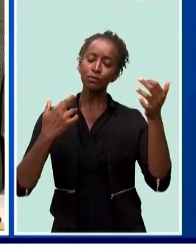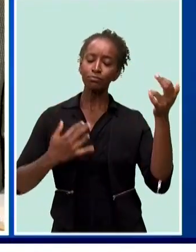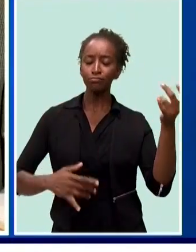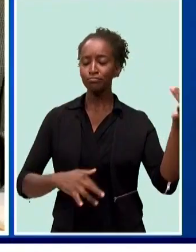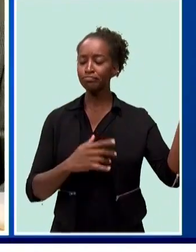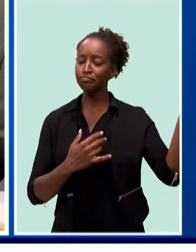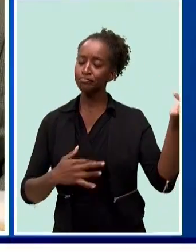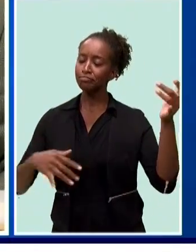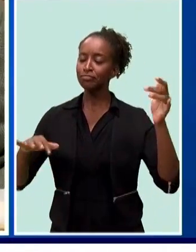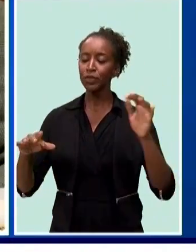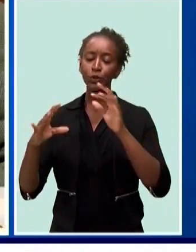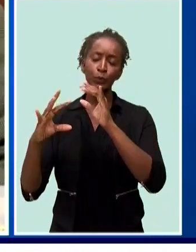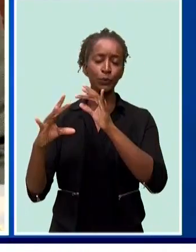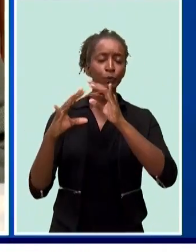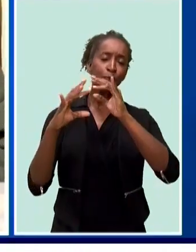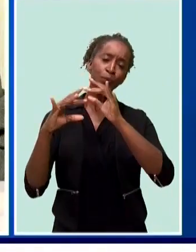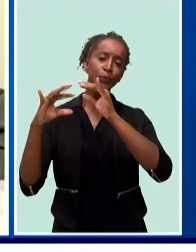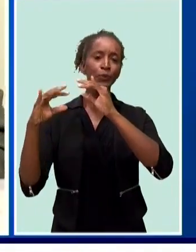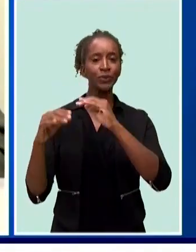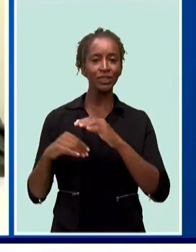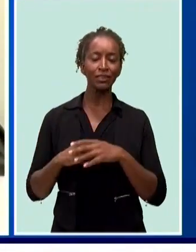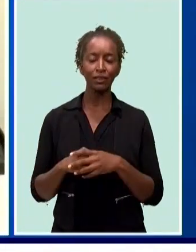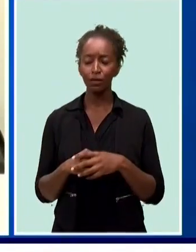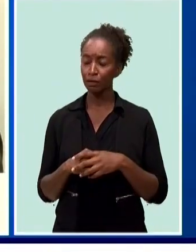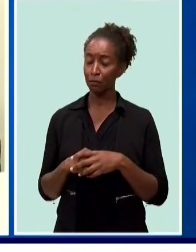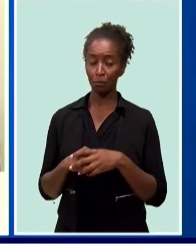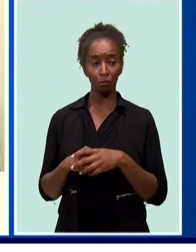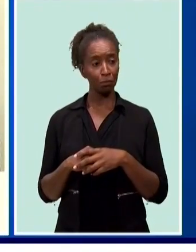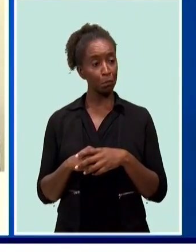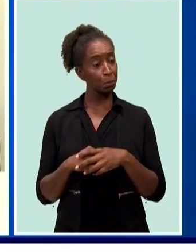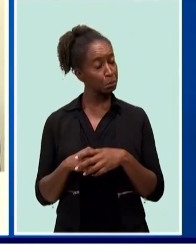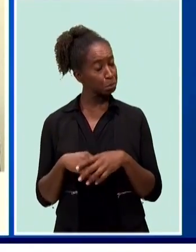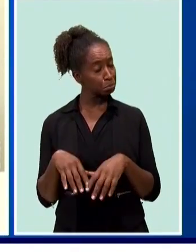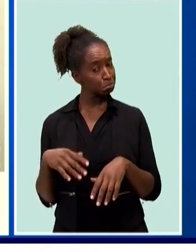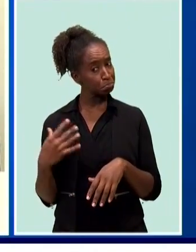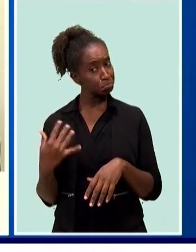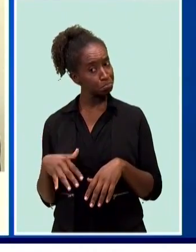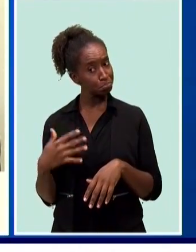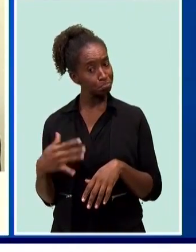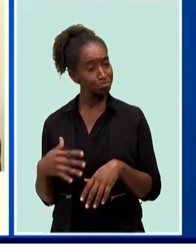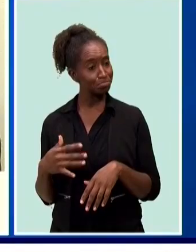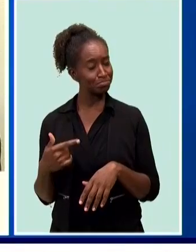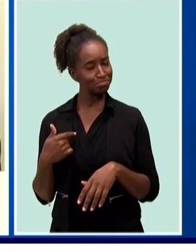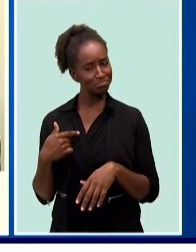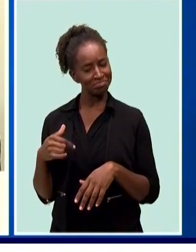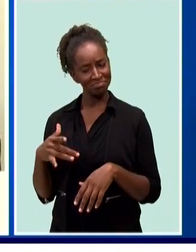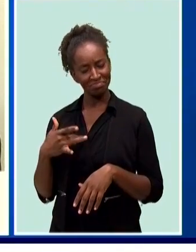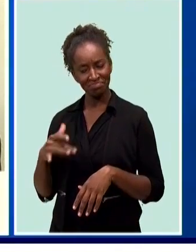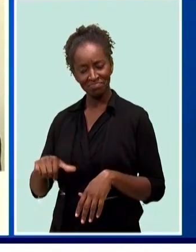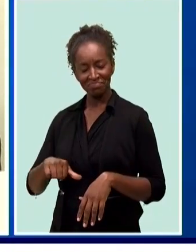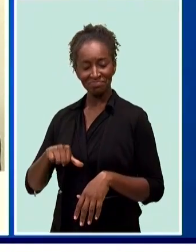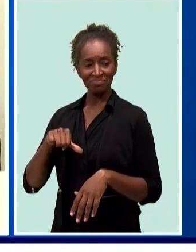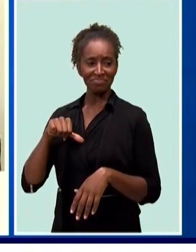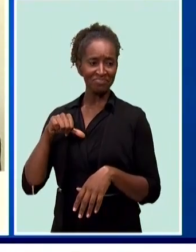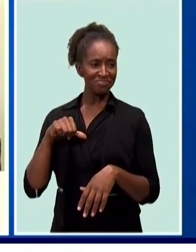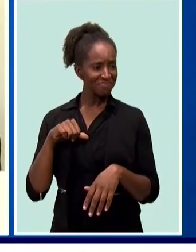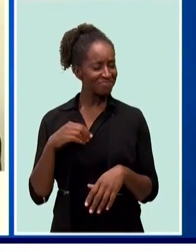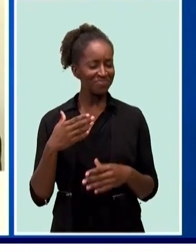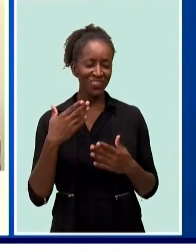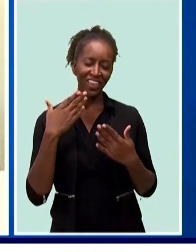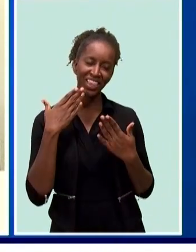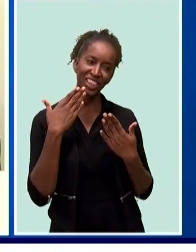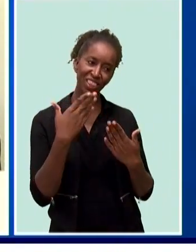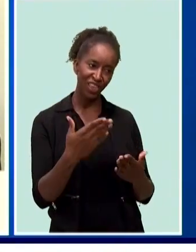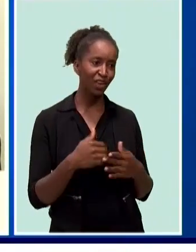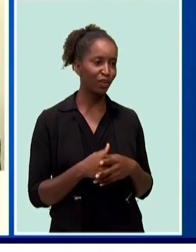and that makes me feel very, very proud. So once again, I would like to thank you. I'd like to thank you for the initiative